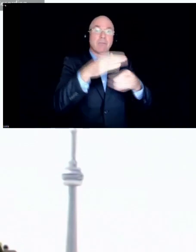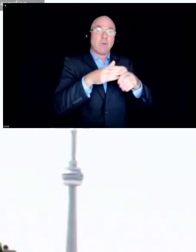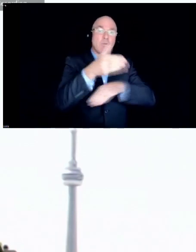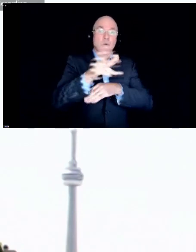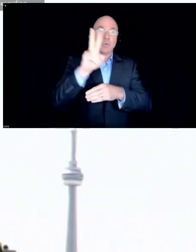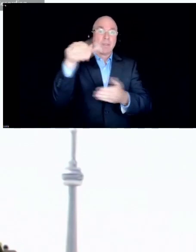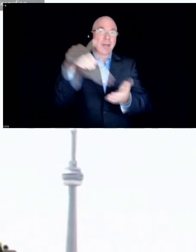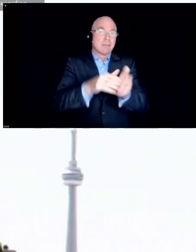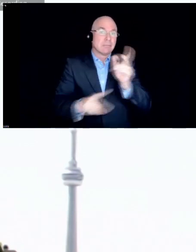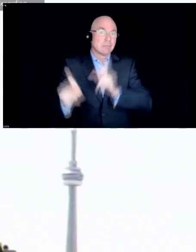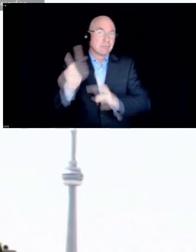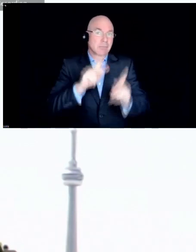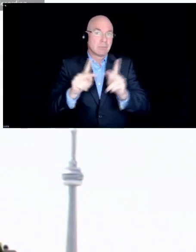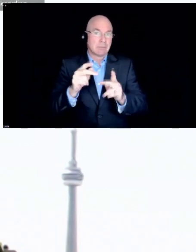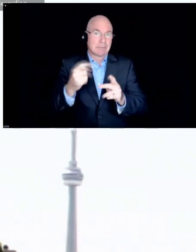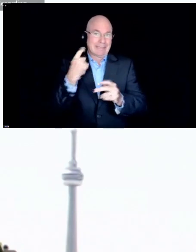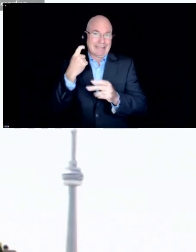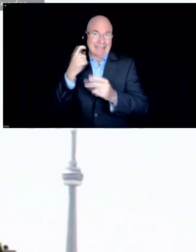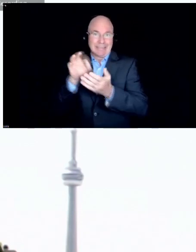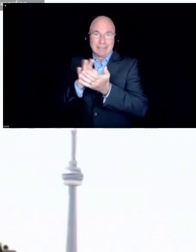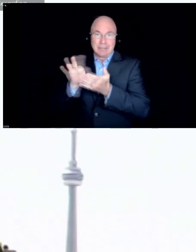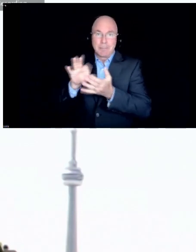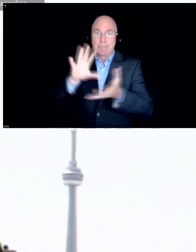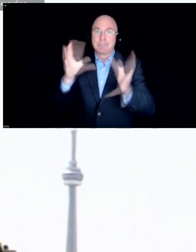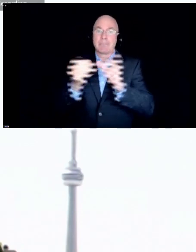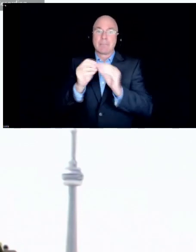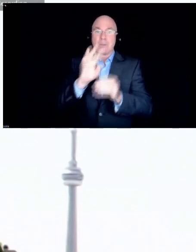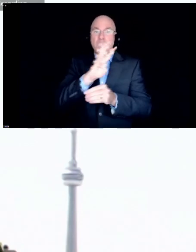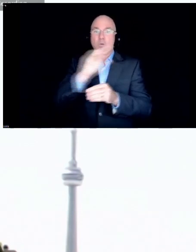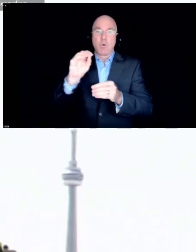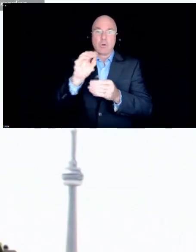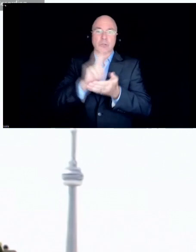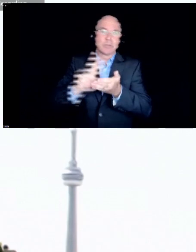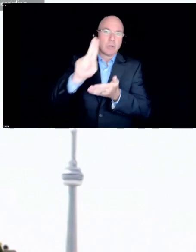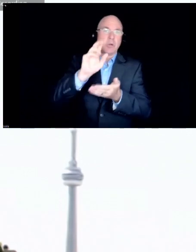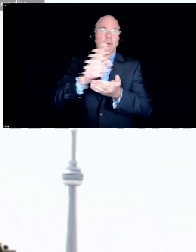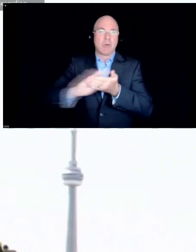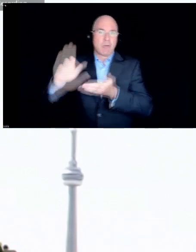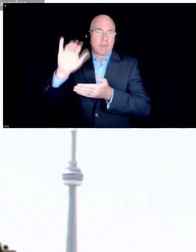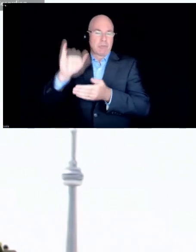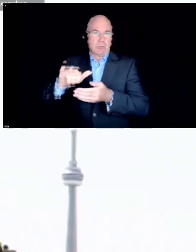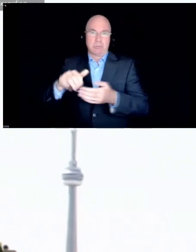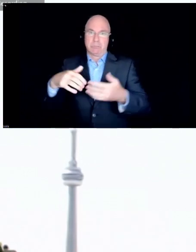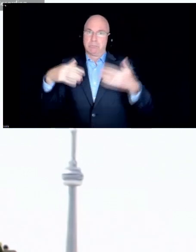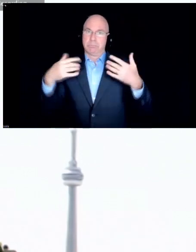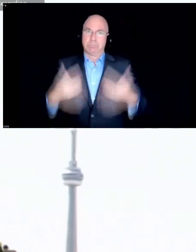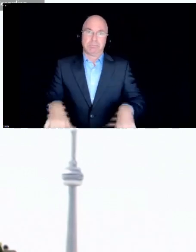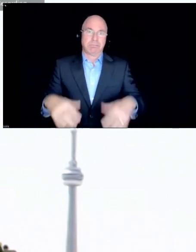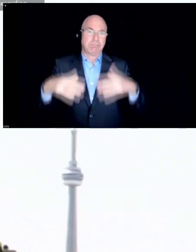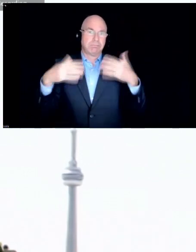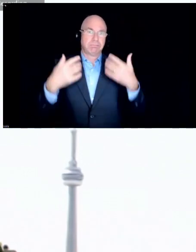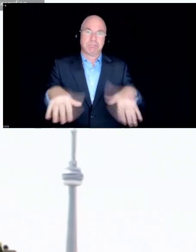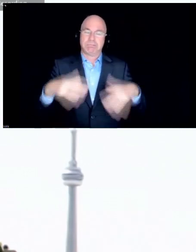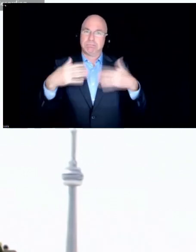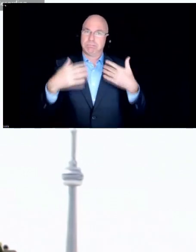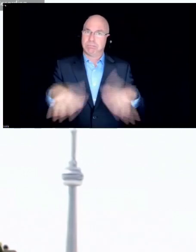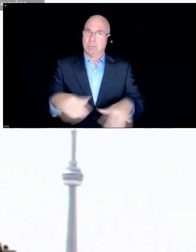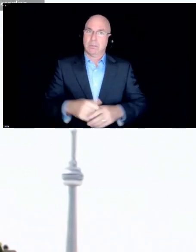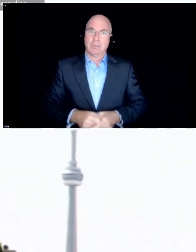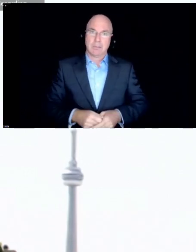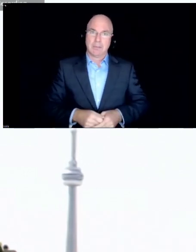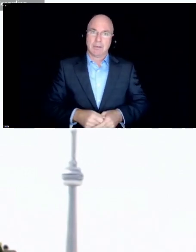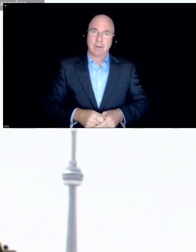today, and at last count, more than 40 participating institutions. This is extraordinary and also